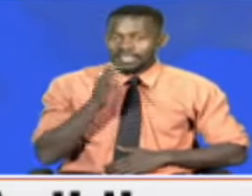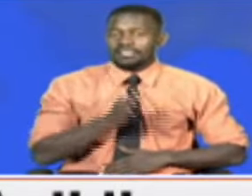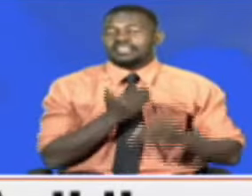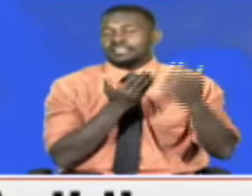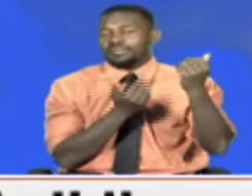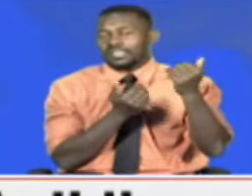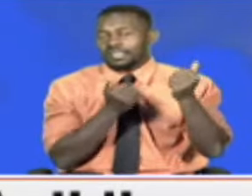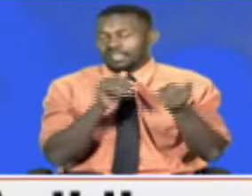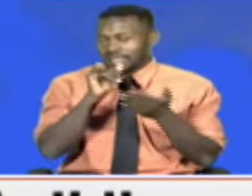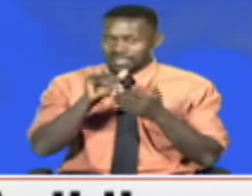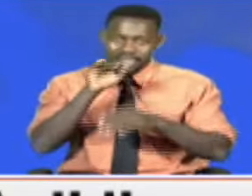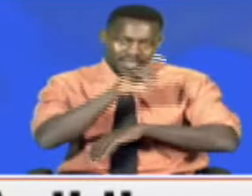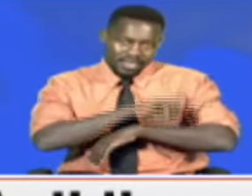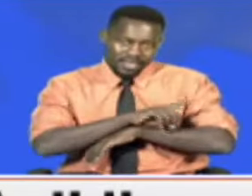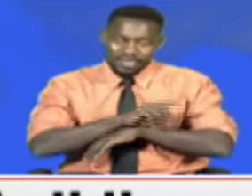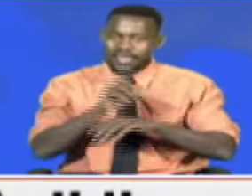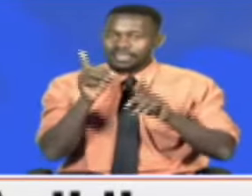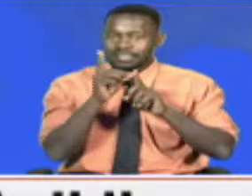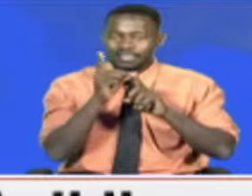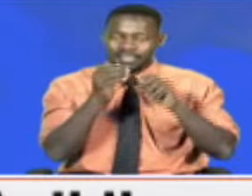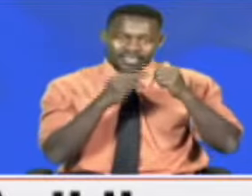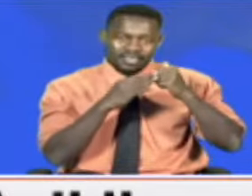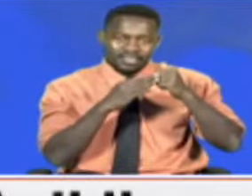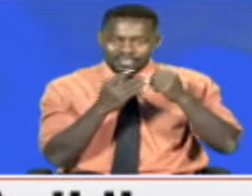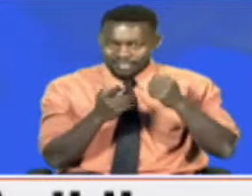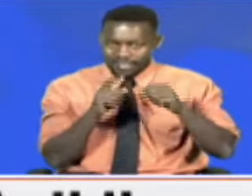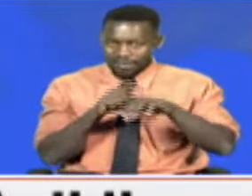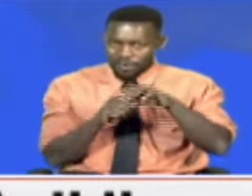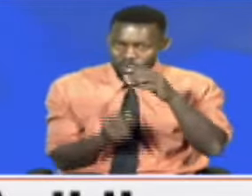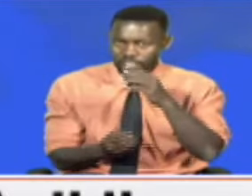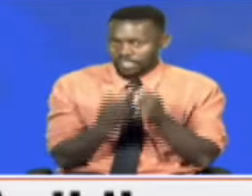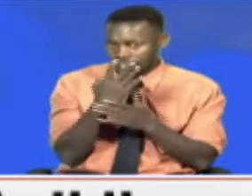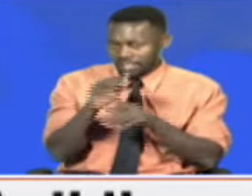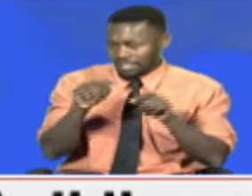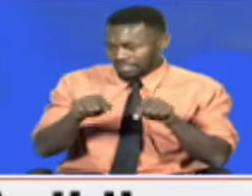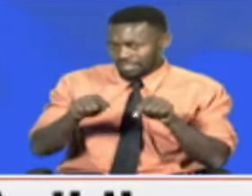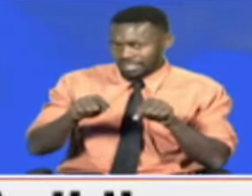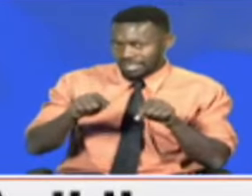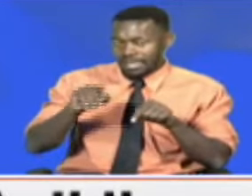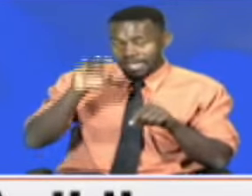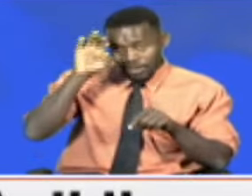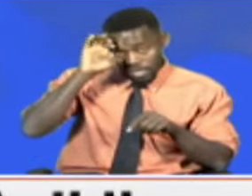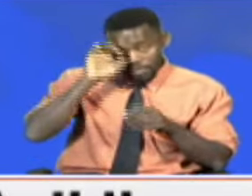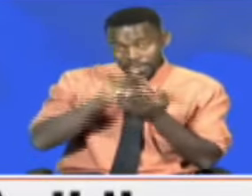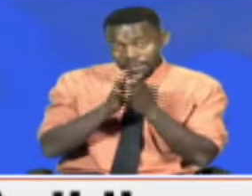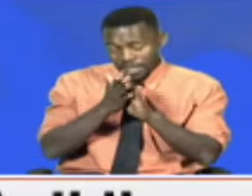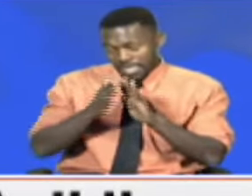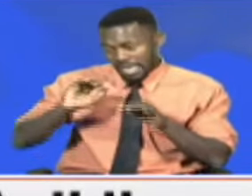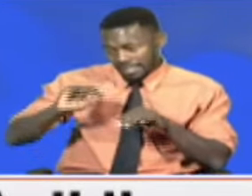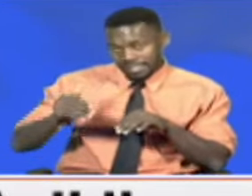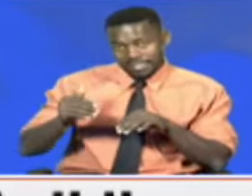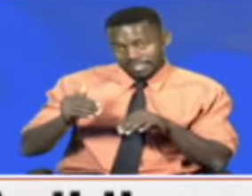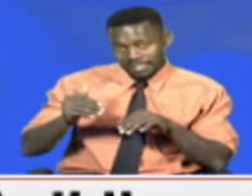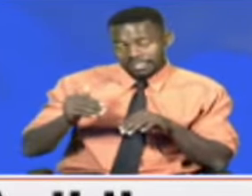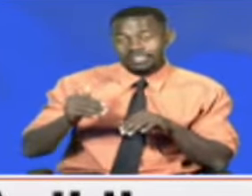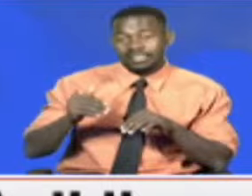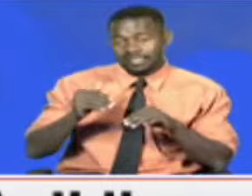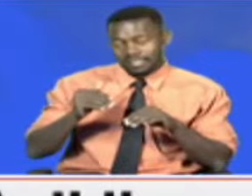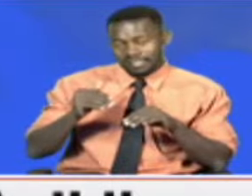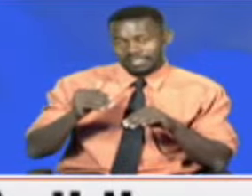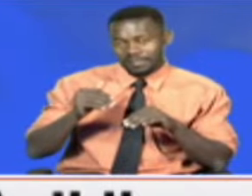siku hiyo ya tarehe 8 vile tuna launch Eldoret iwe big